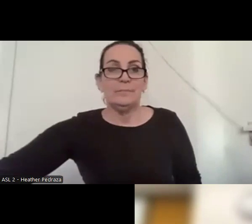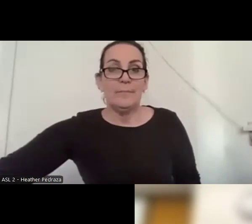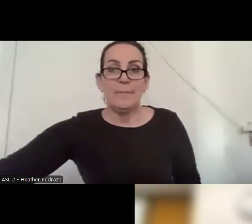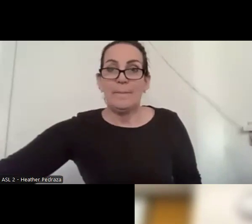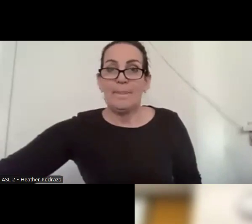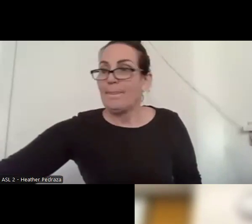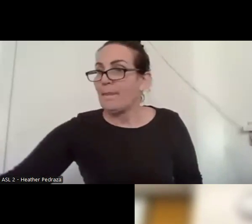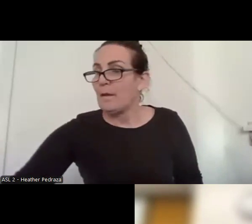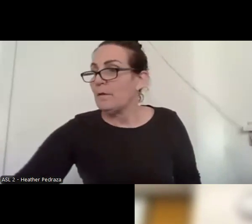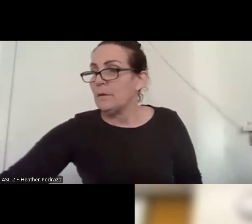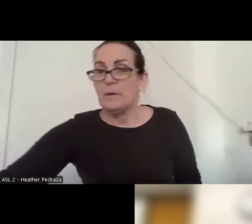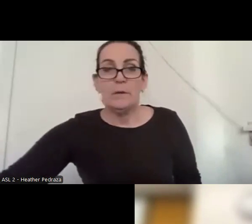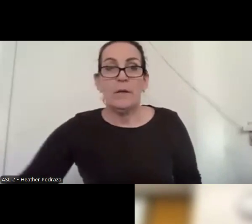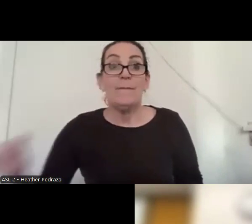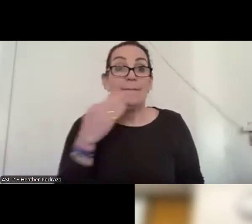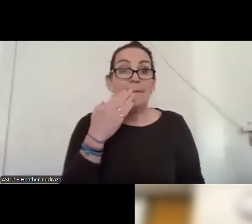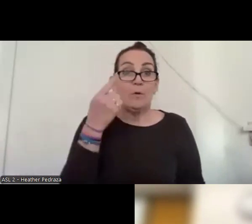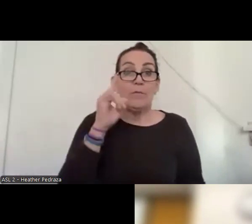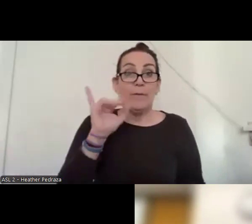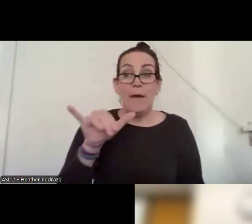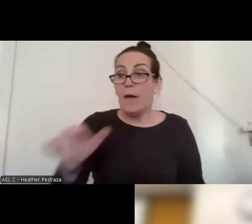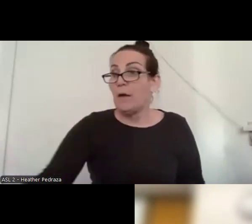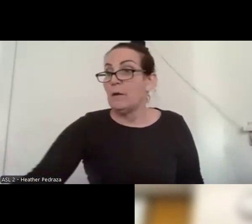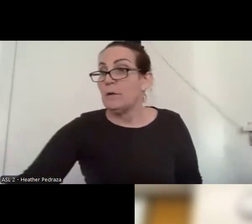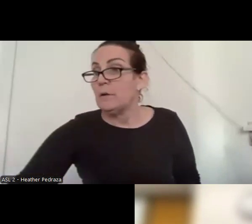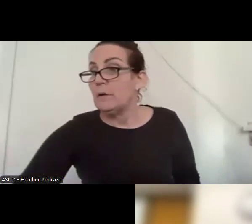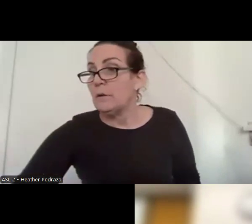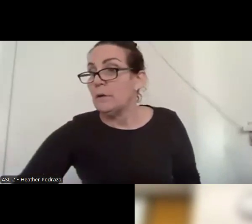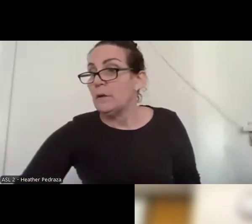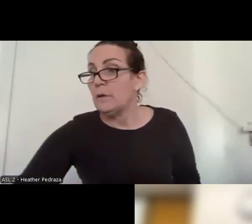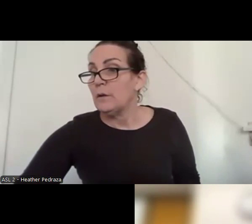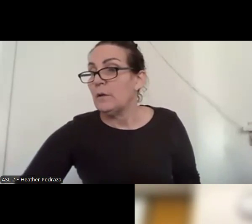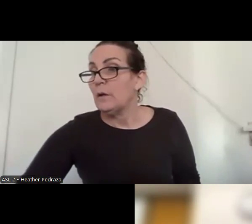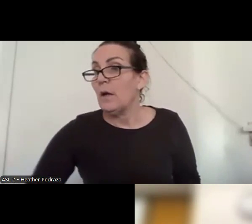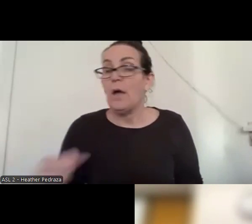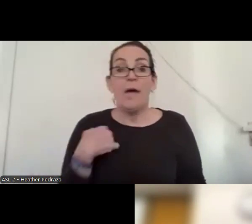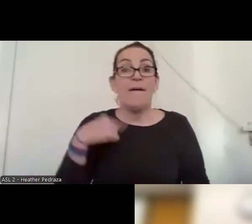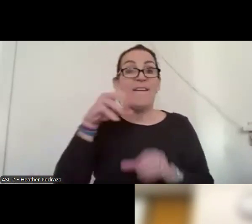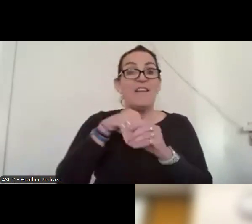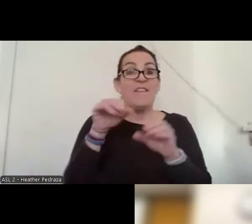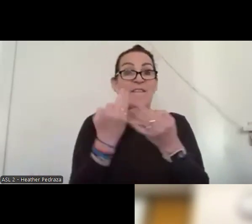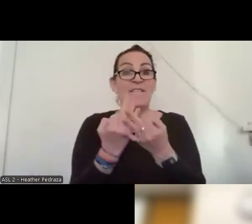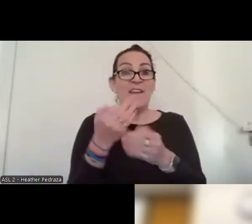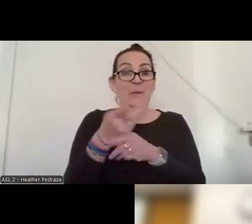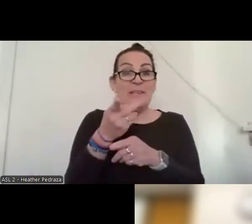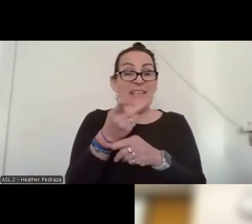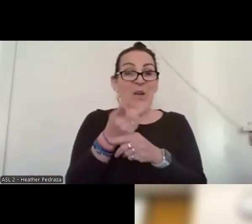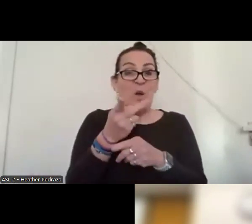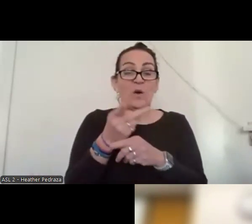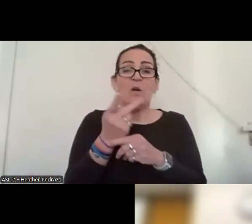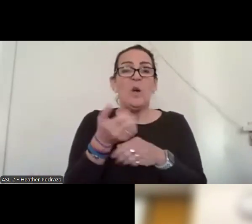Thank you for that. As a family caregiver myself, trying to navigate